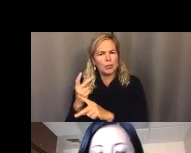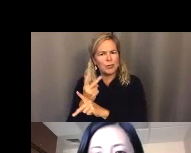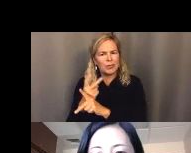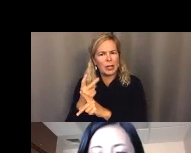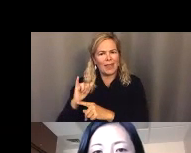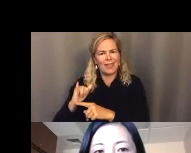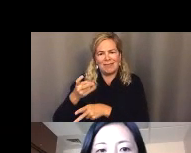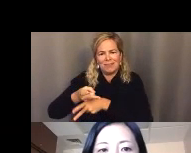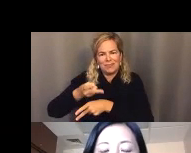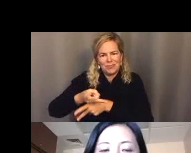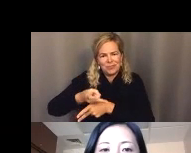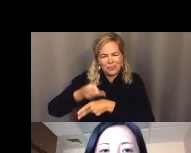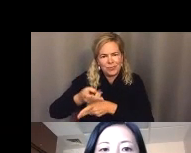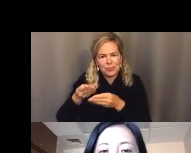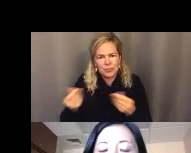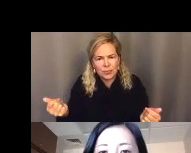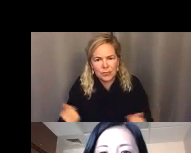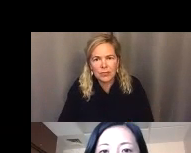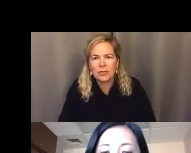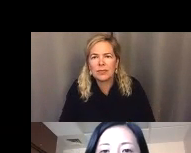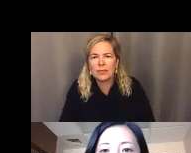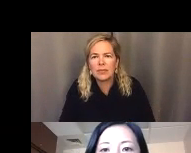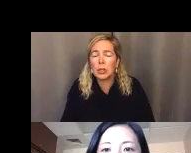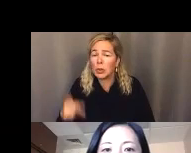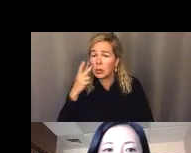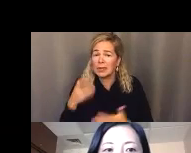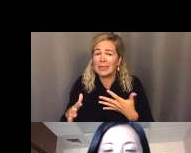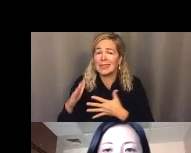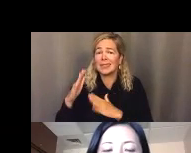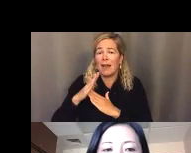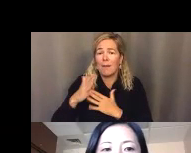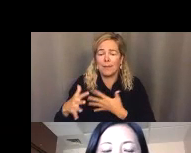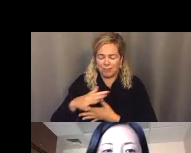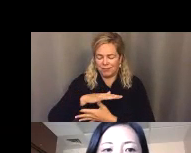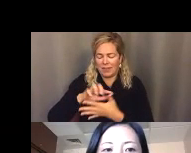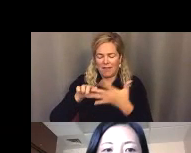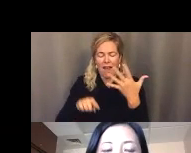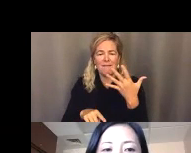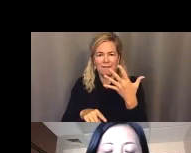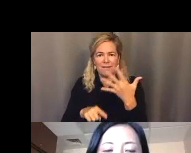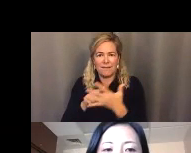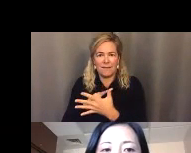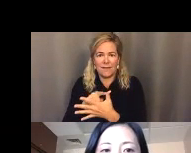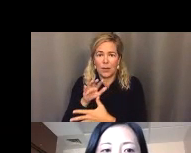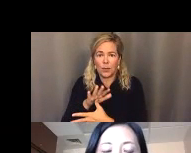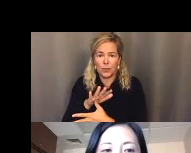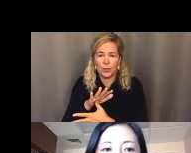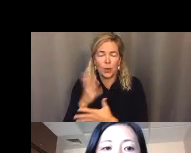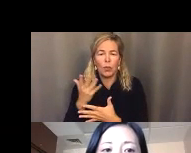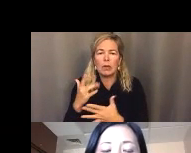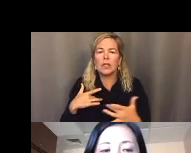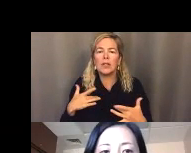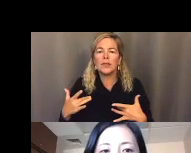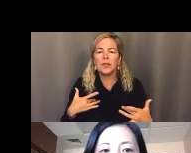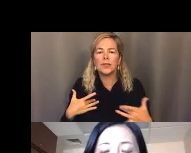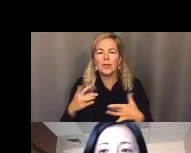This bar graph shows the top 5 barriers to finding dependent care solutions, the top one being concerns about caregivers